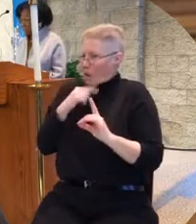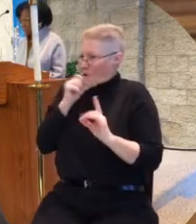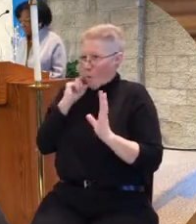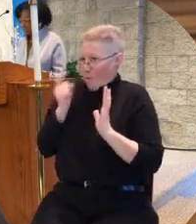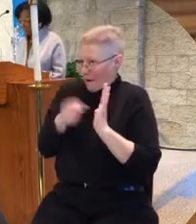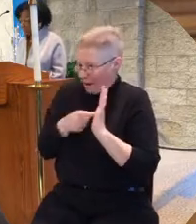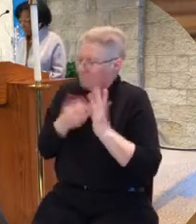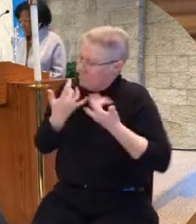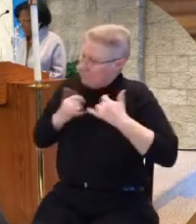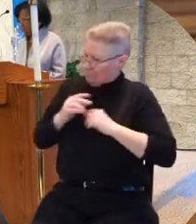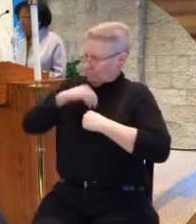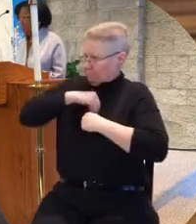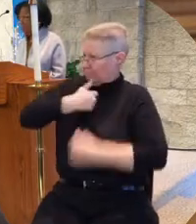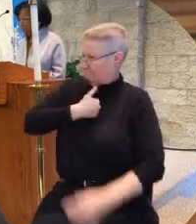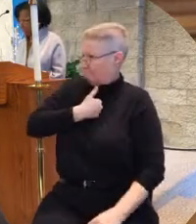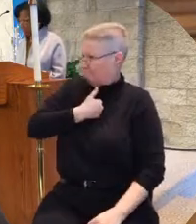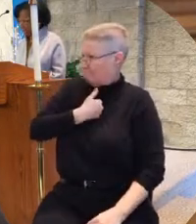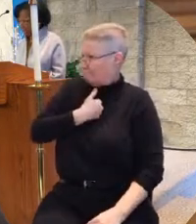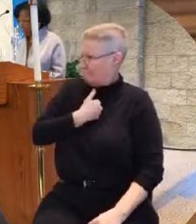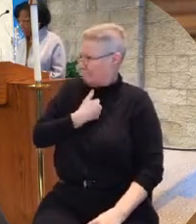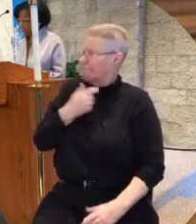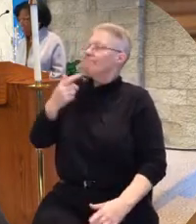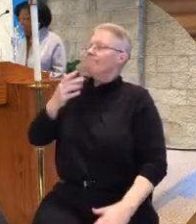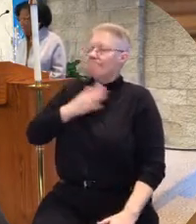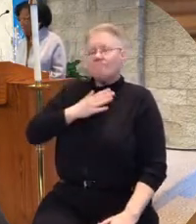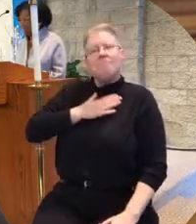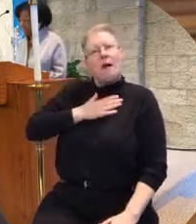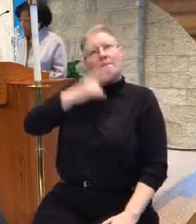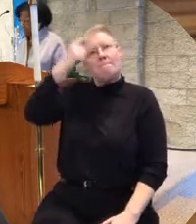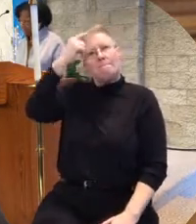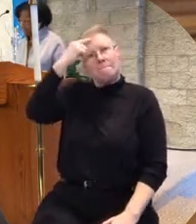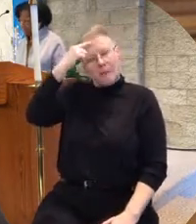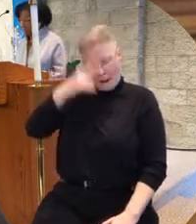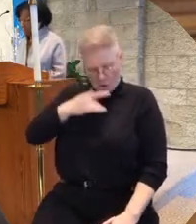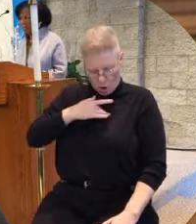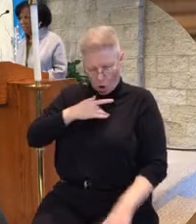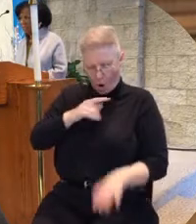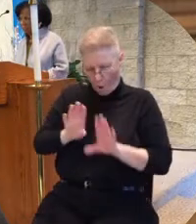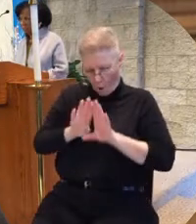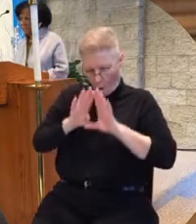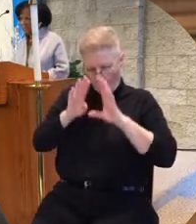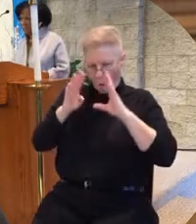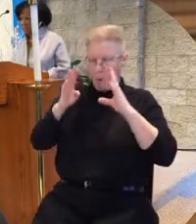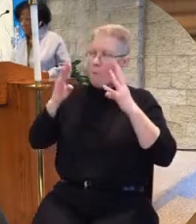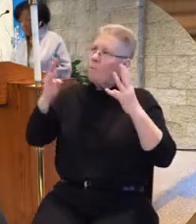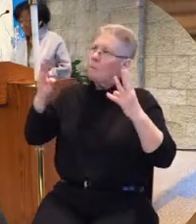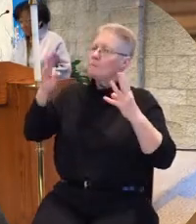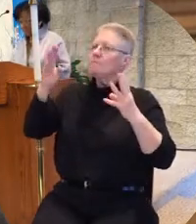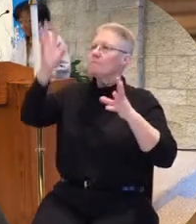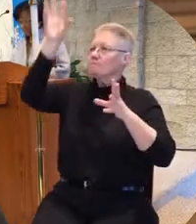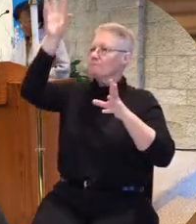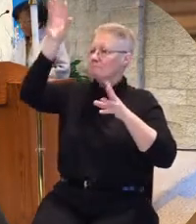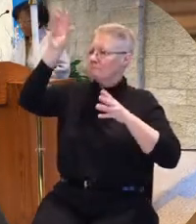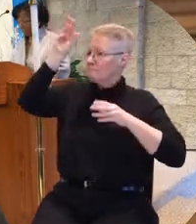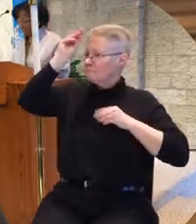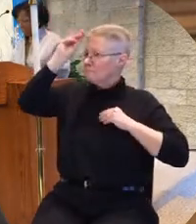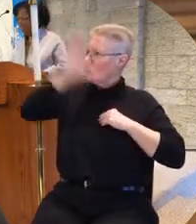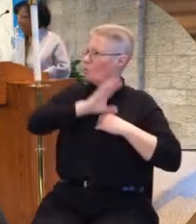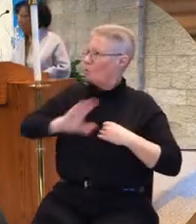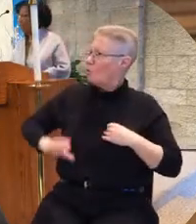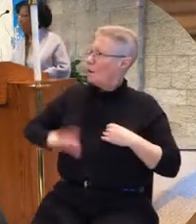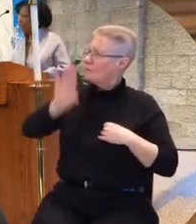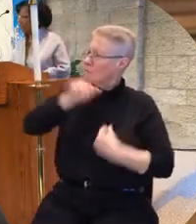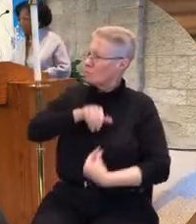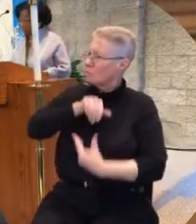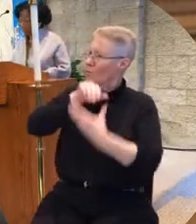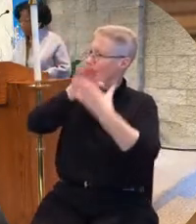it. I open my mind and heart to the Christ presence, and my life